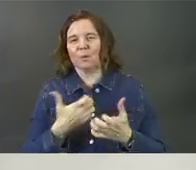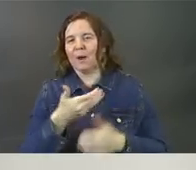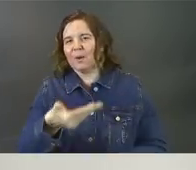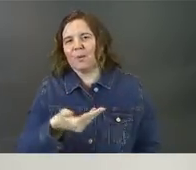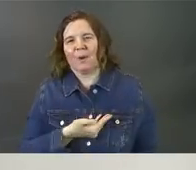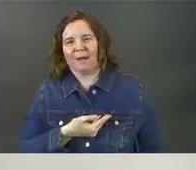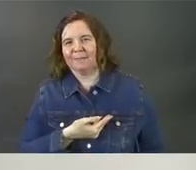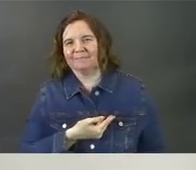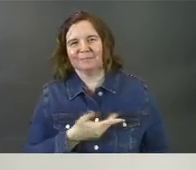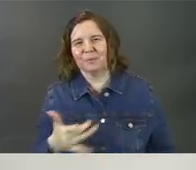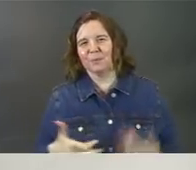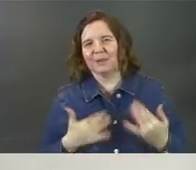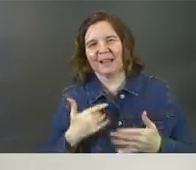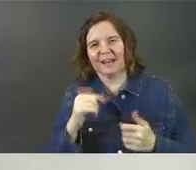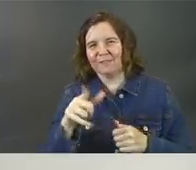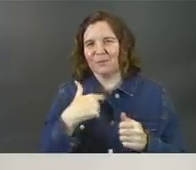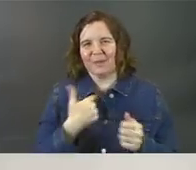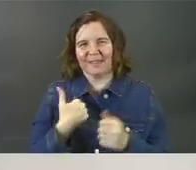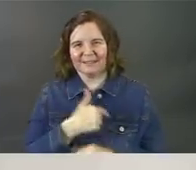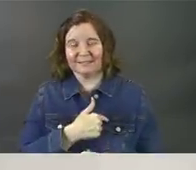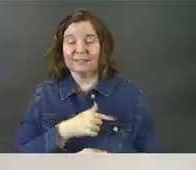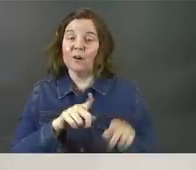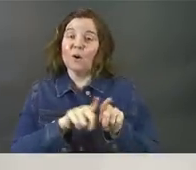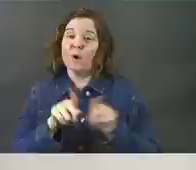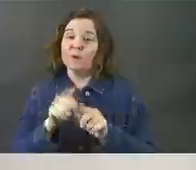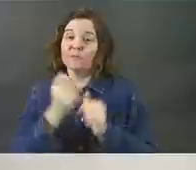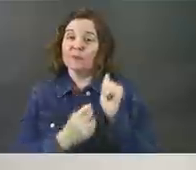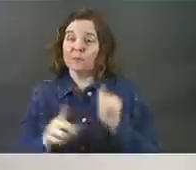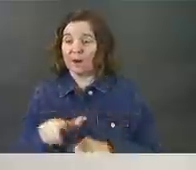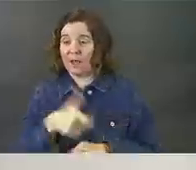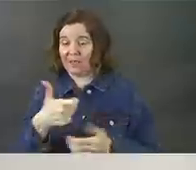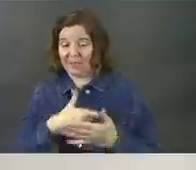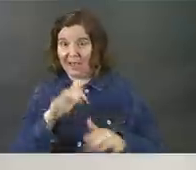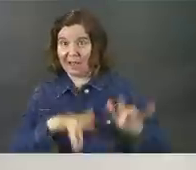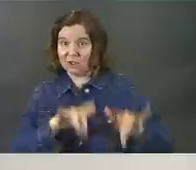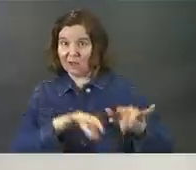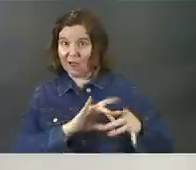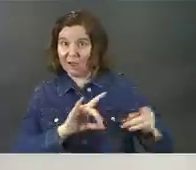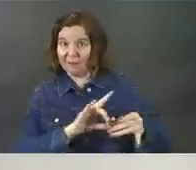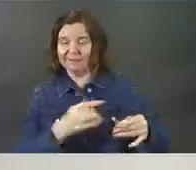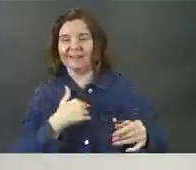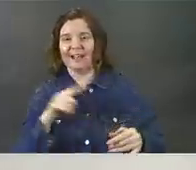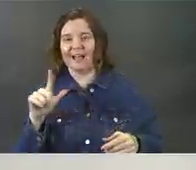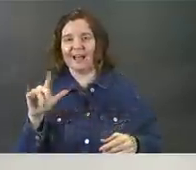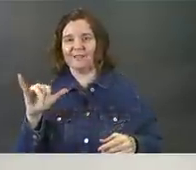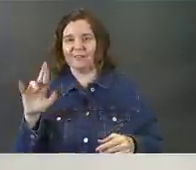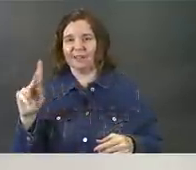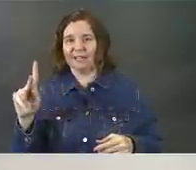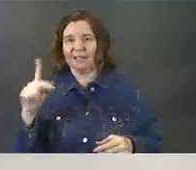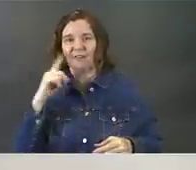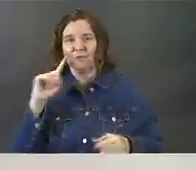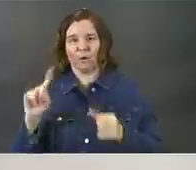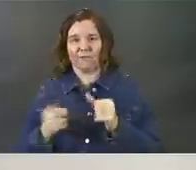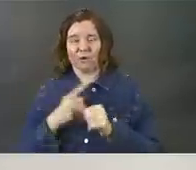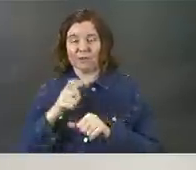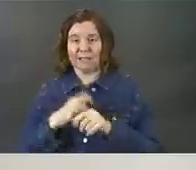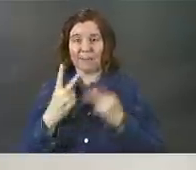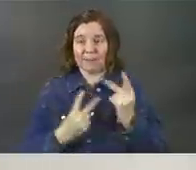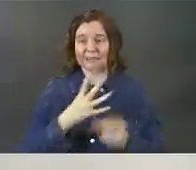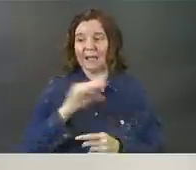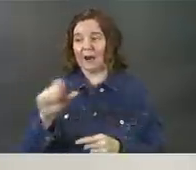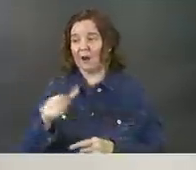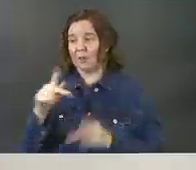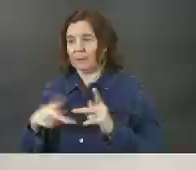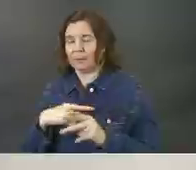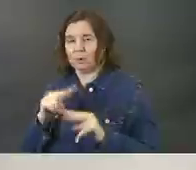want to welcome you again. We are so glad to have you with us. Also, for everybody else, that chat is going to have some links in it that are for first-time guests and for